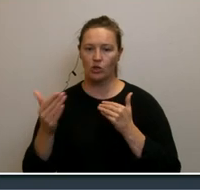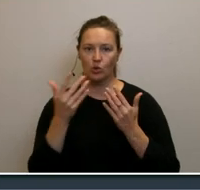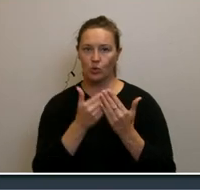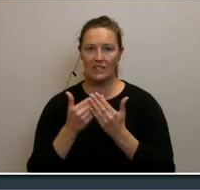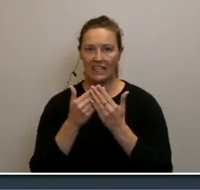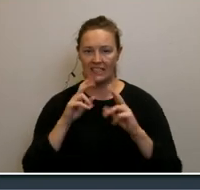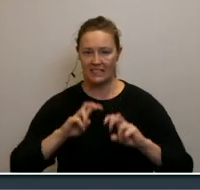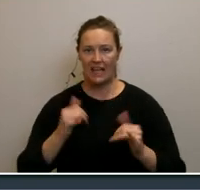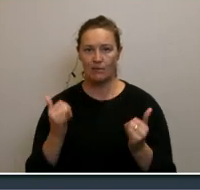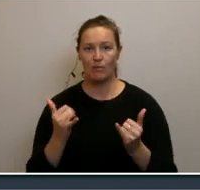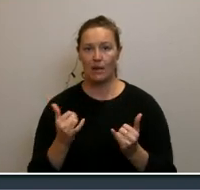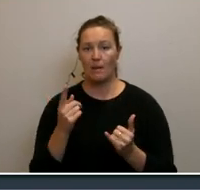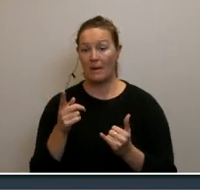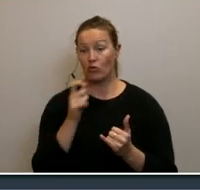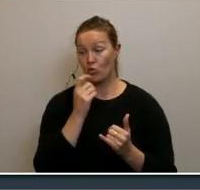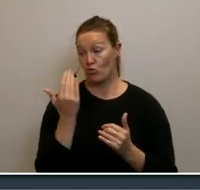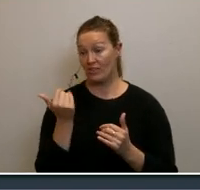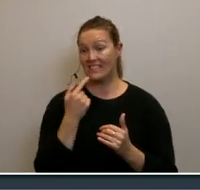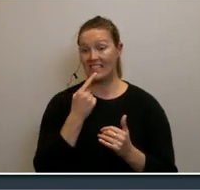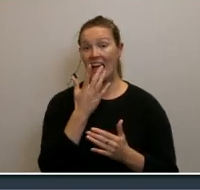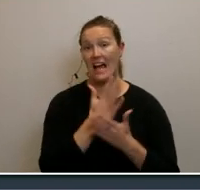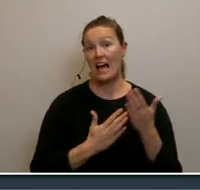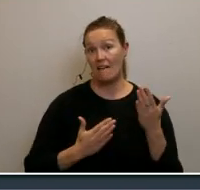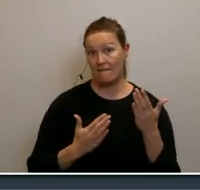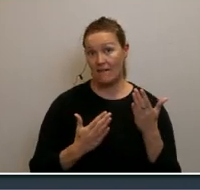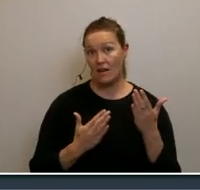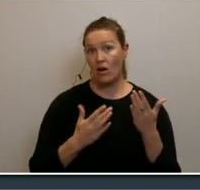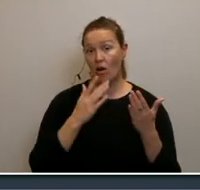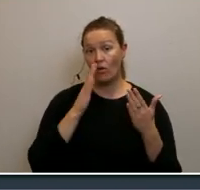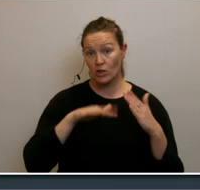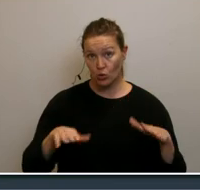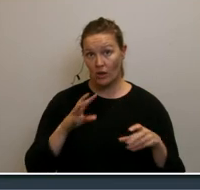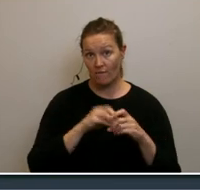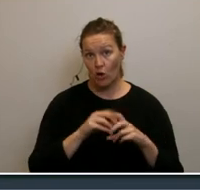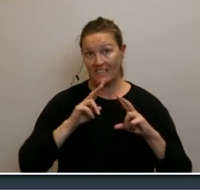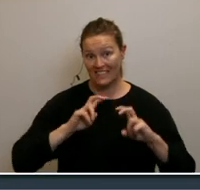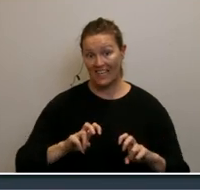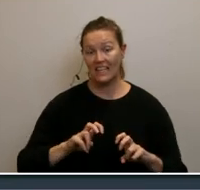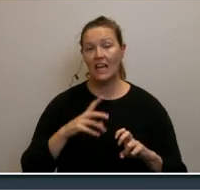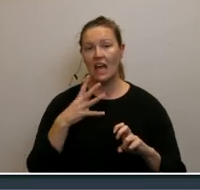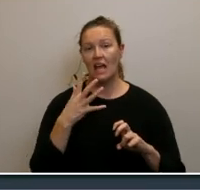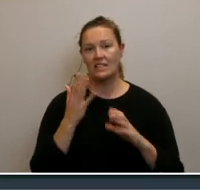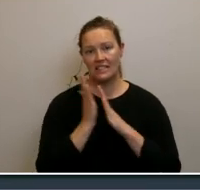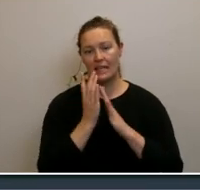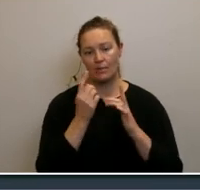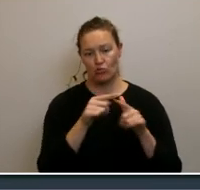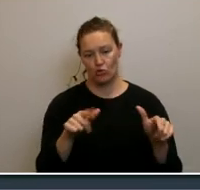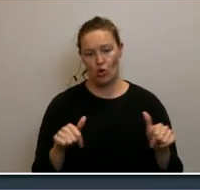that half of the 2,000 children that are in that study are sleeping in rooms that are too